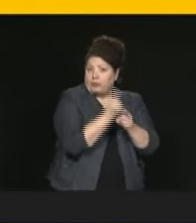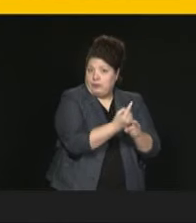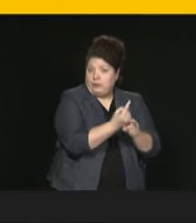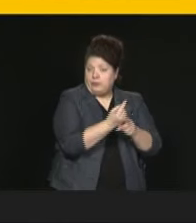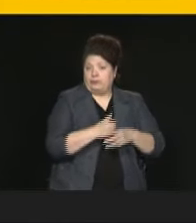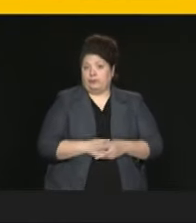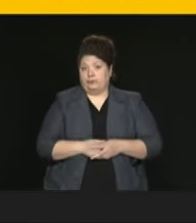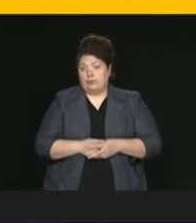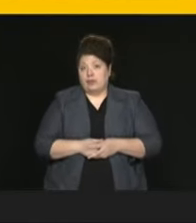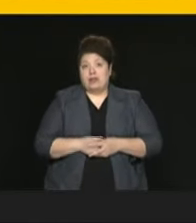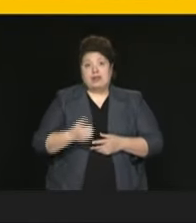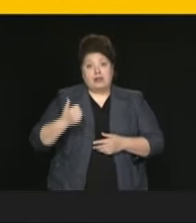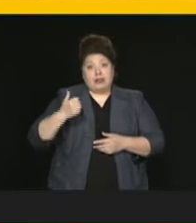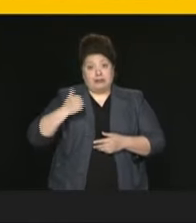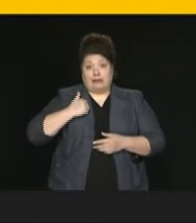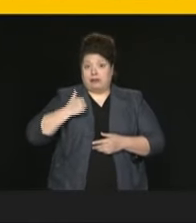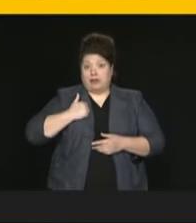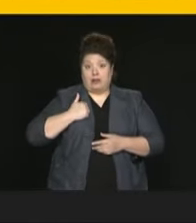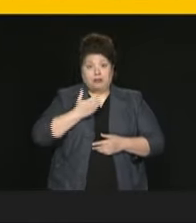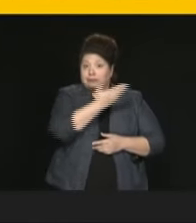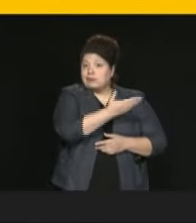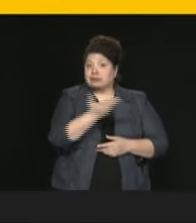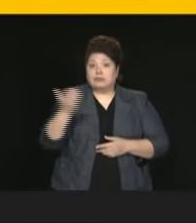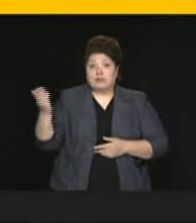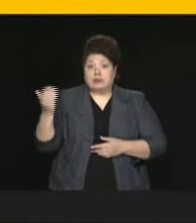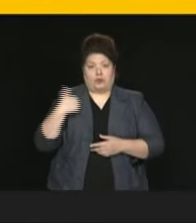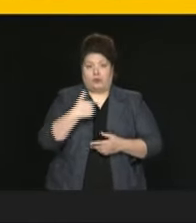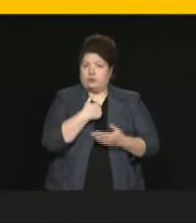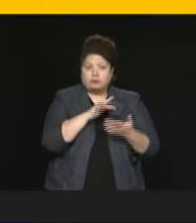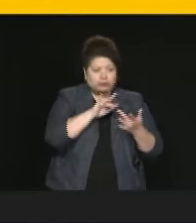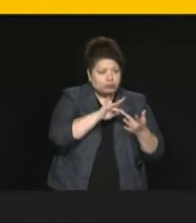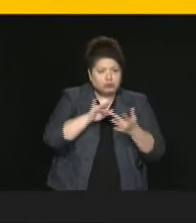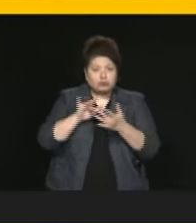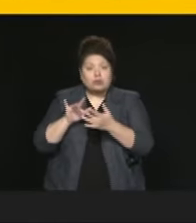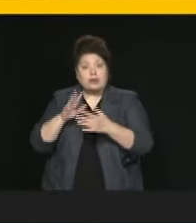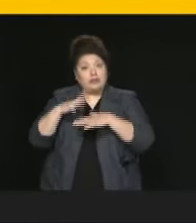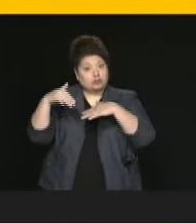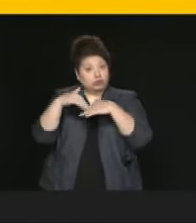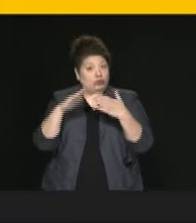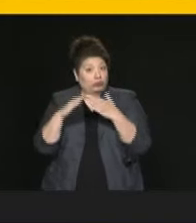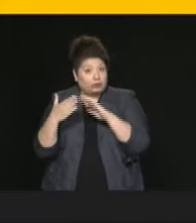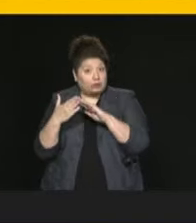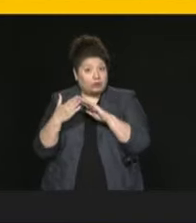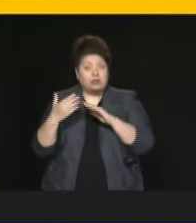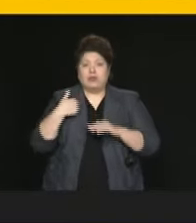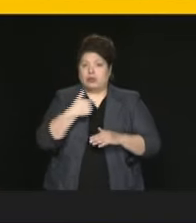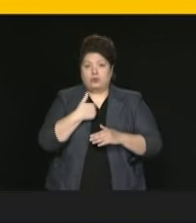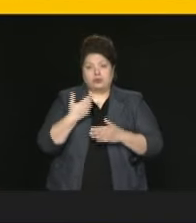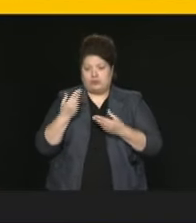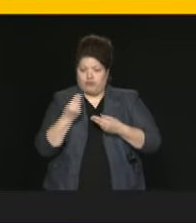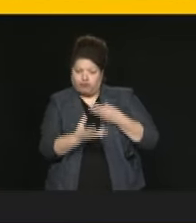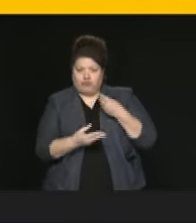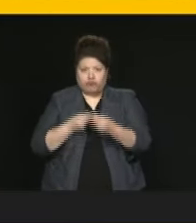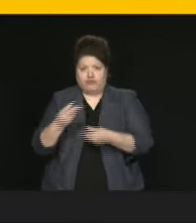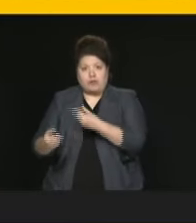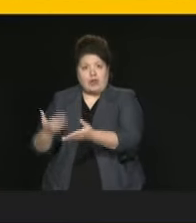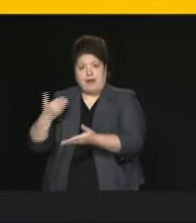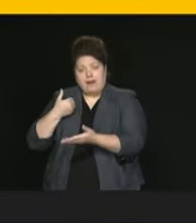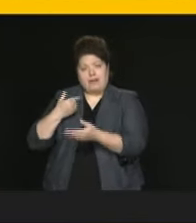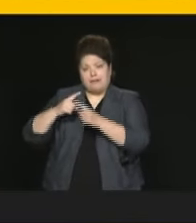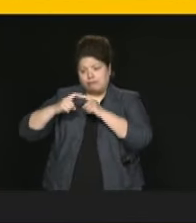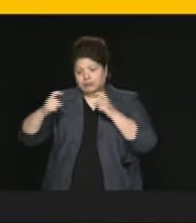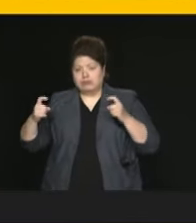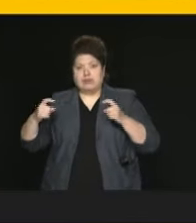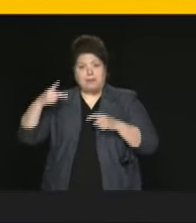close collaboration with Indigenous communities to secure the necessary resources to combat the spread of COVID-19, including with the Meadow